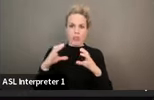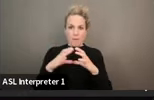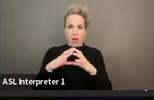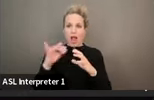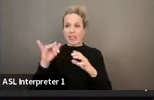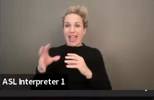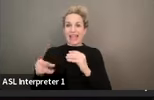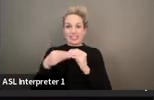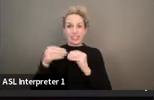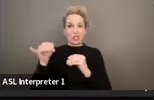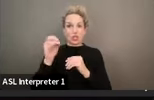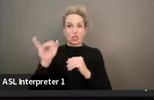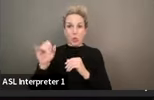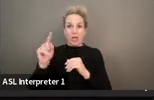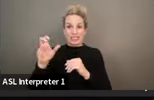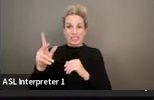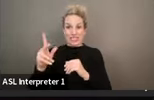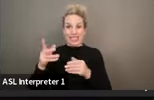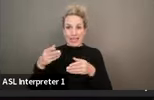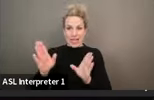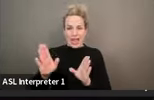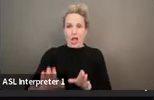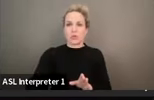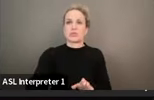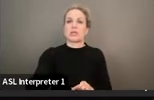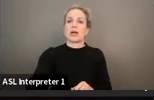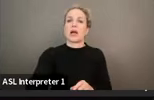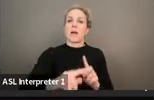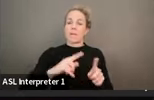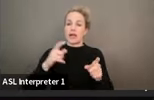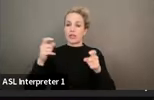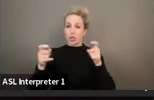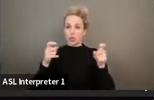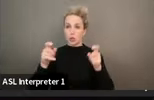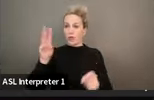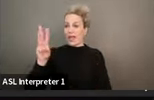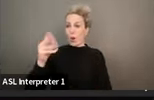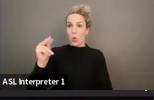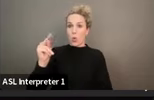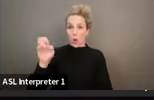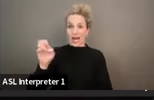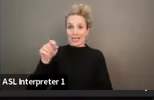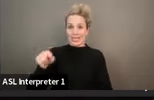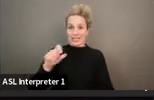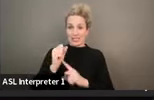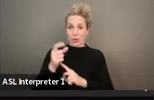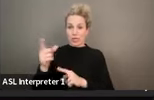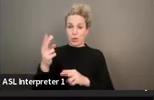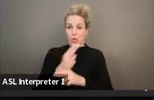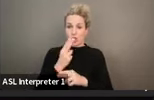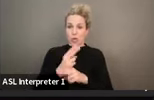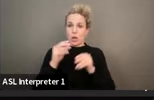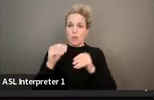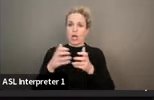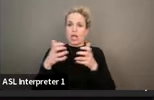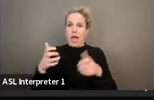additional joystick allows. But the joystick, the controller that Wayne McGrath in this situation was utilizing, had put in a